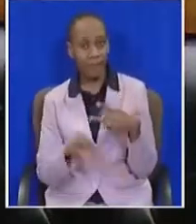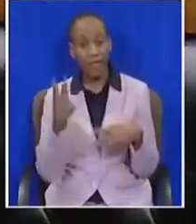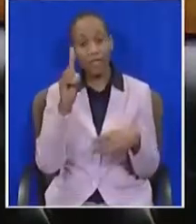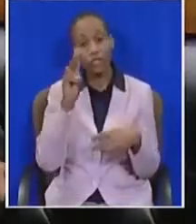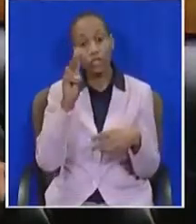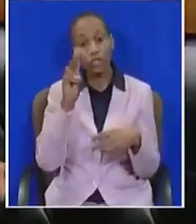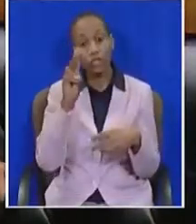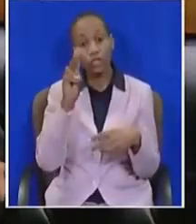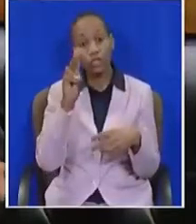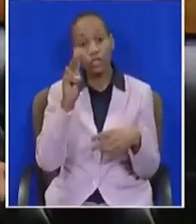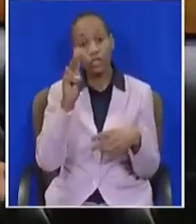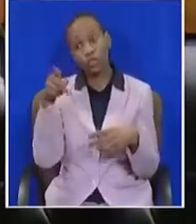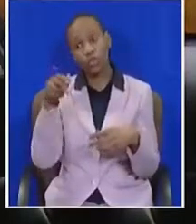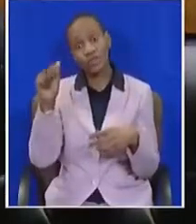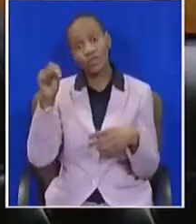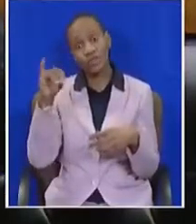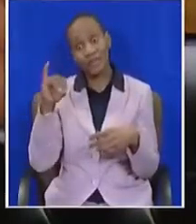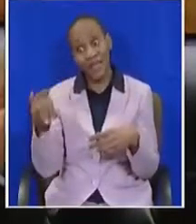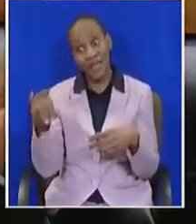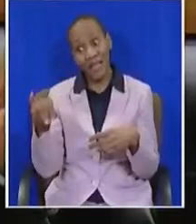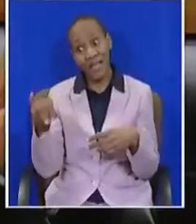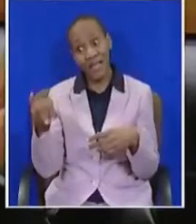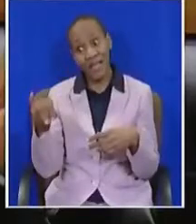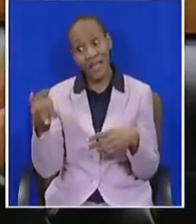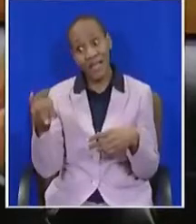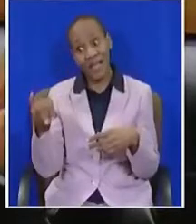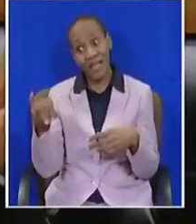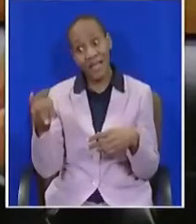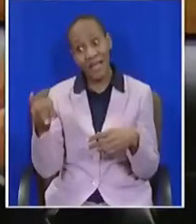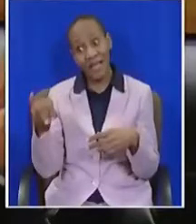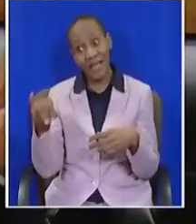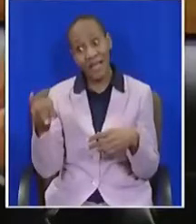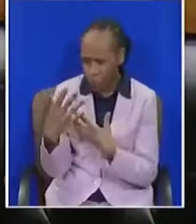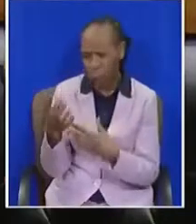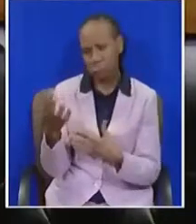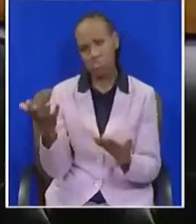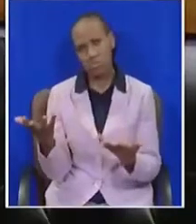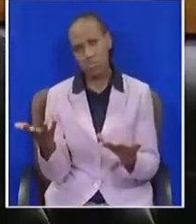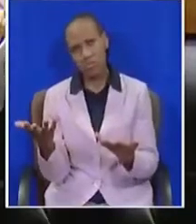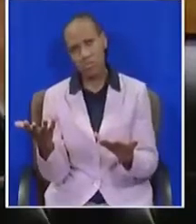Tutuzane, I've not heard, you will let me know, that he has ever